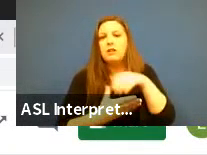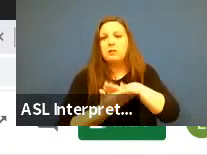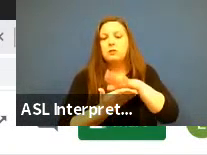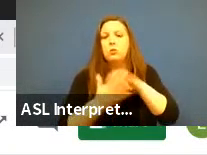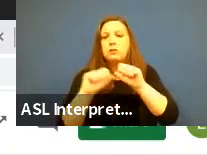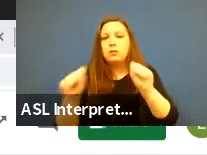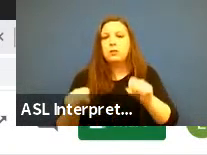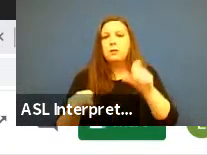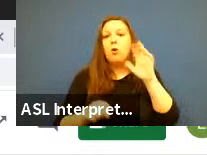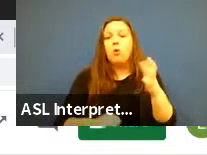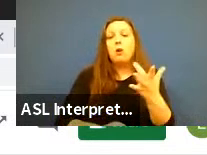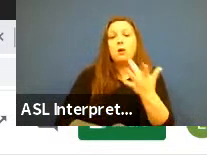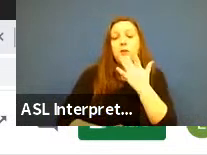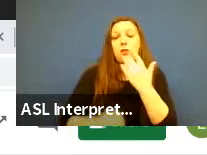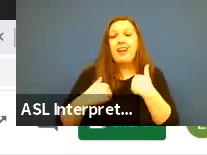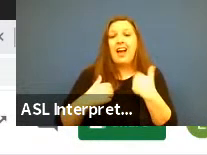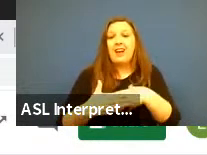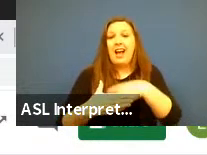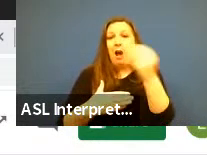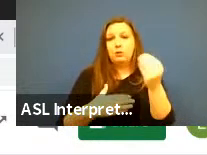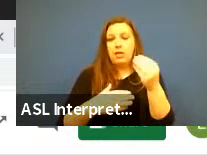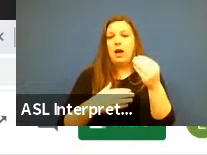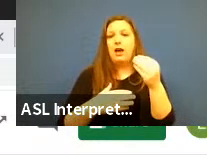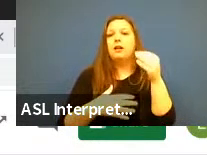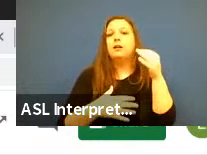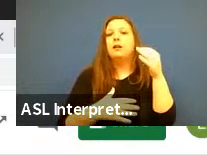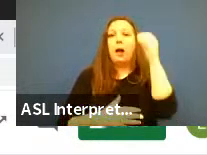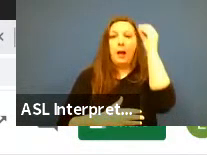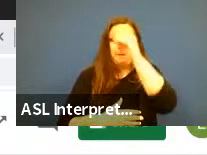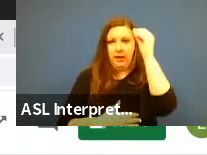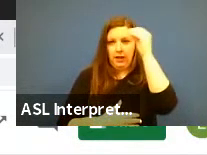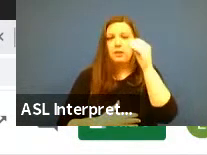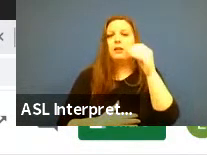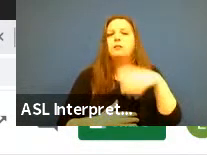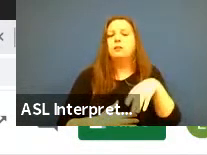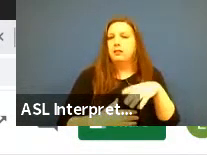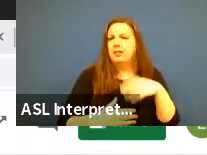evaluate this? Because I think they would phrase the questions a lot differently.